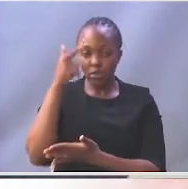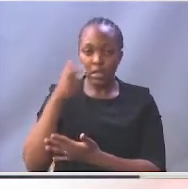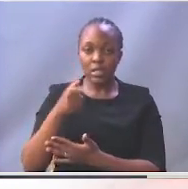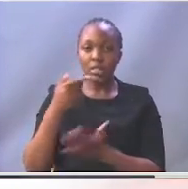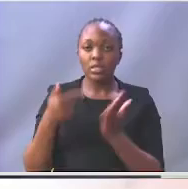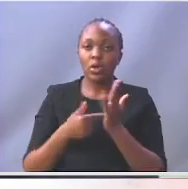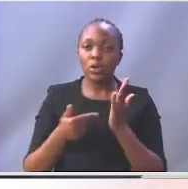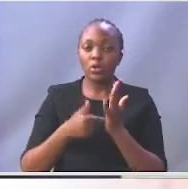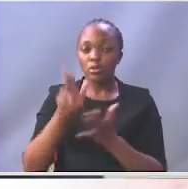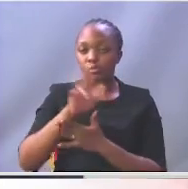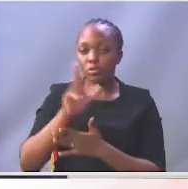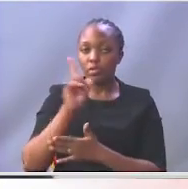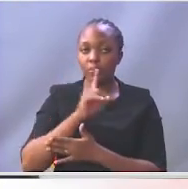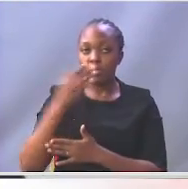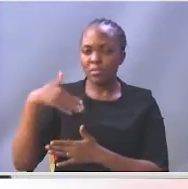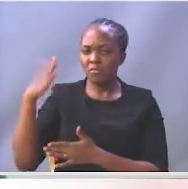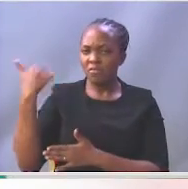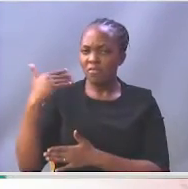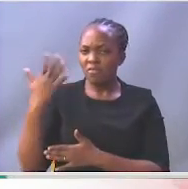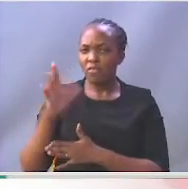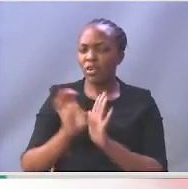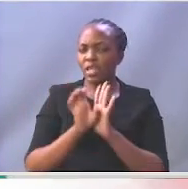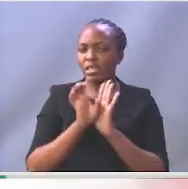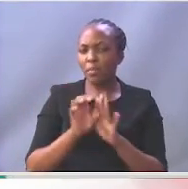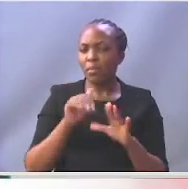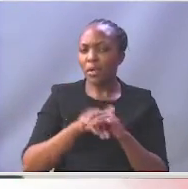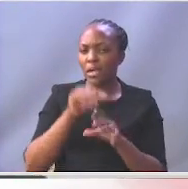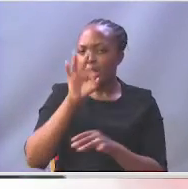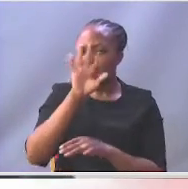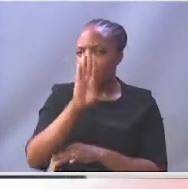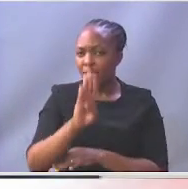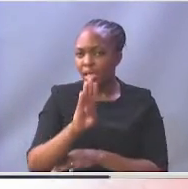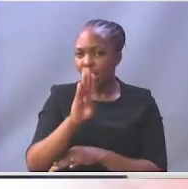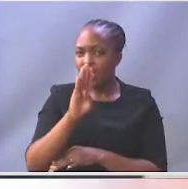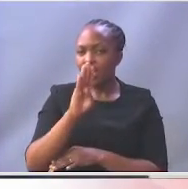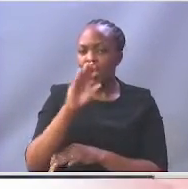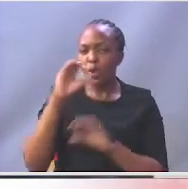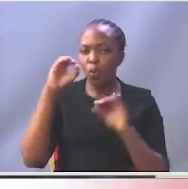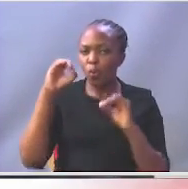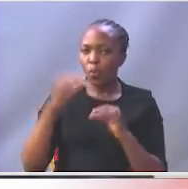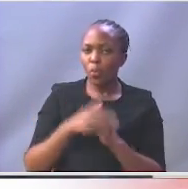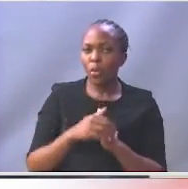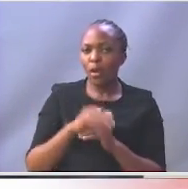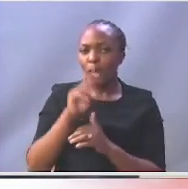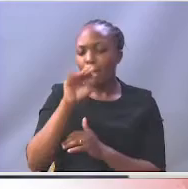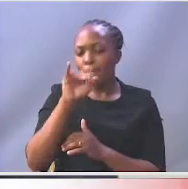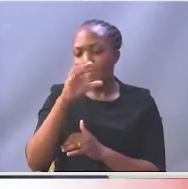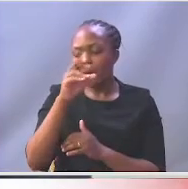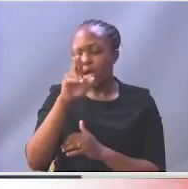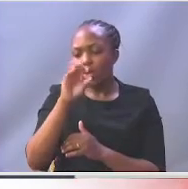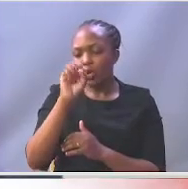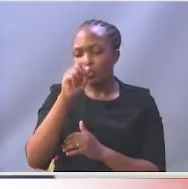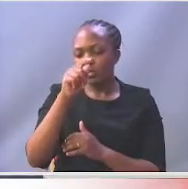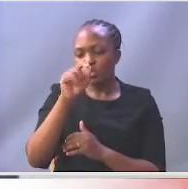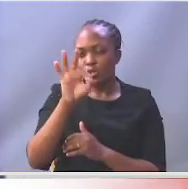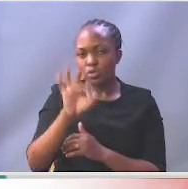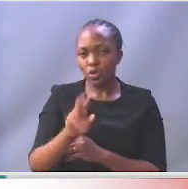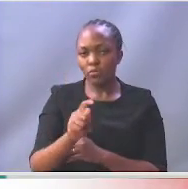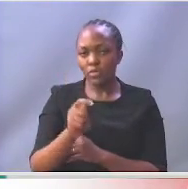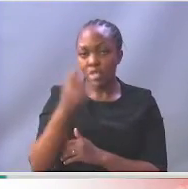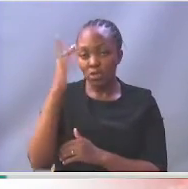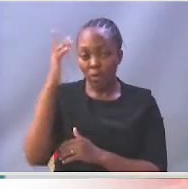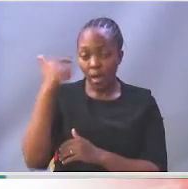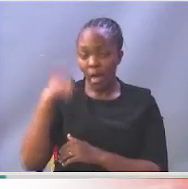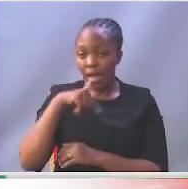huge companies like Google, Facebook, Microsoft. And for us at Optiven, we said we cannot be left behind. And this